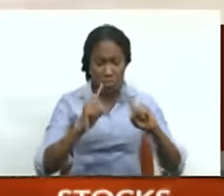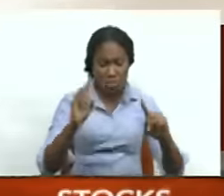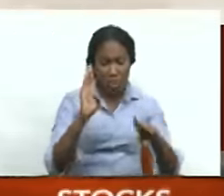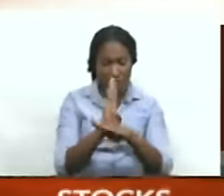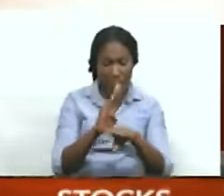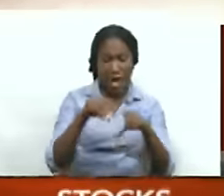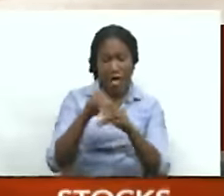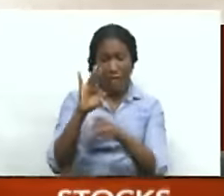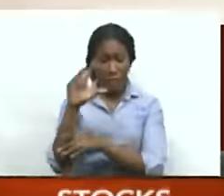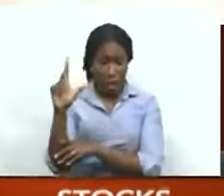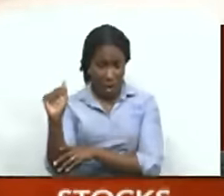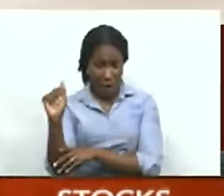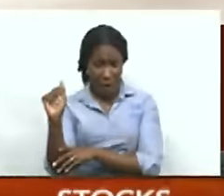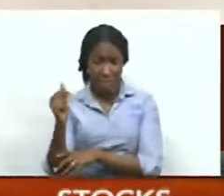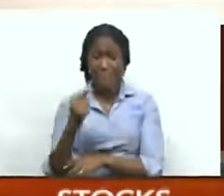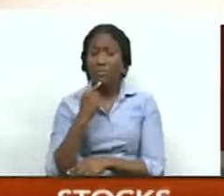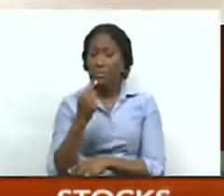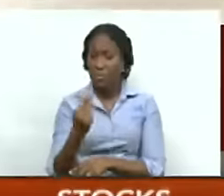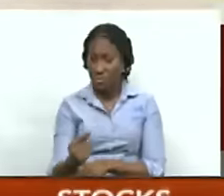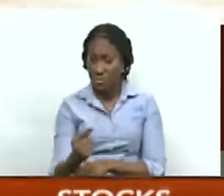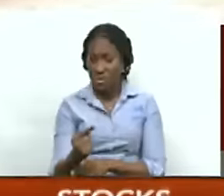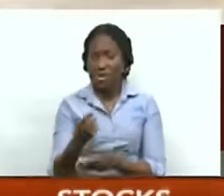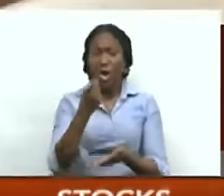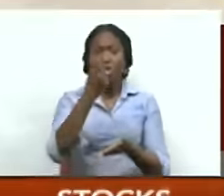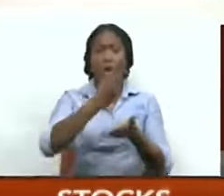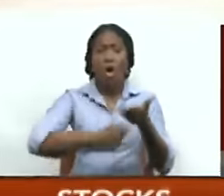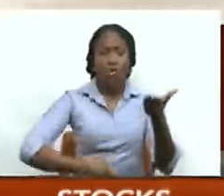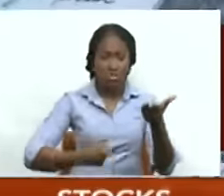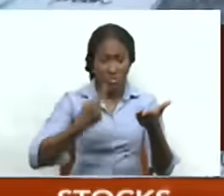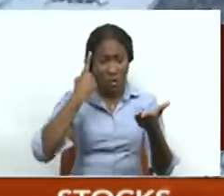the cost per square foot of the warehouse is